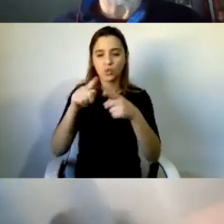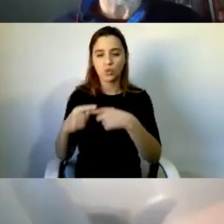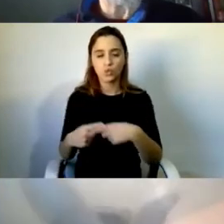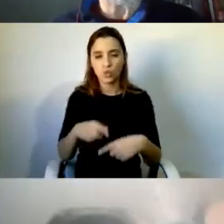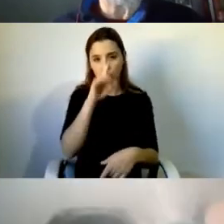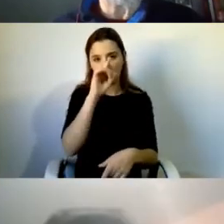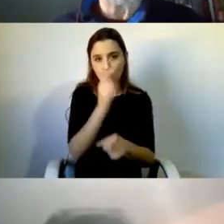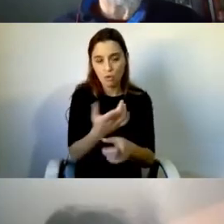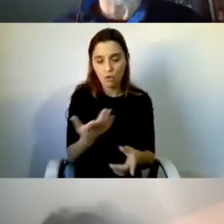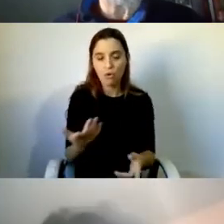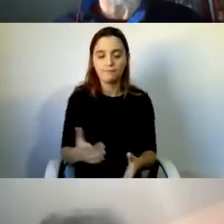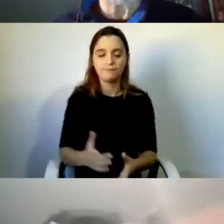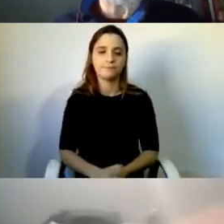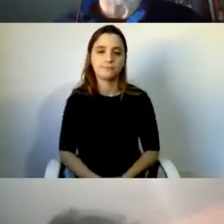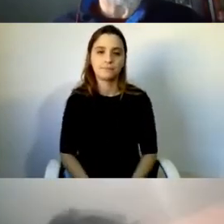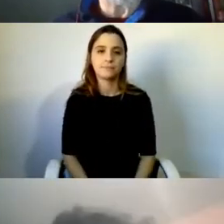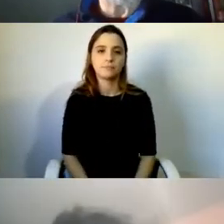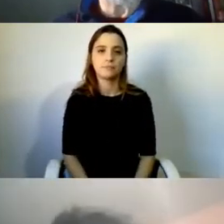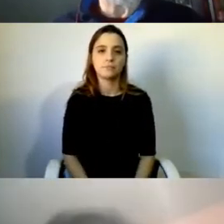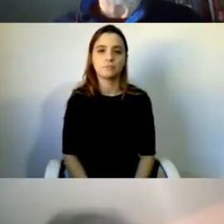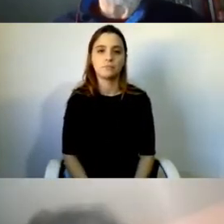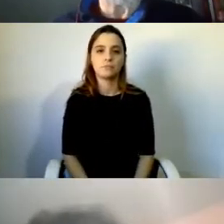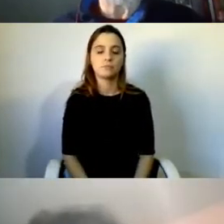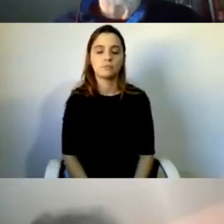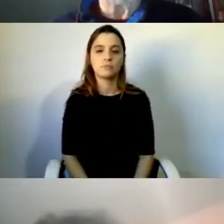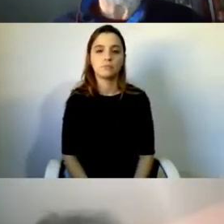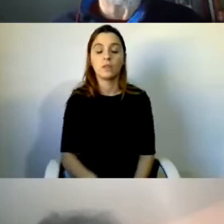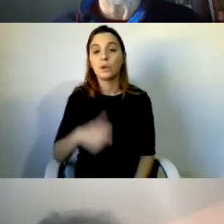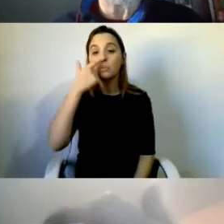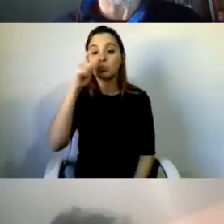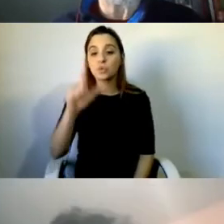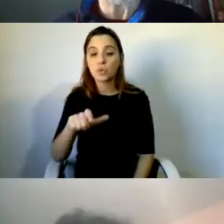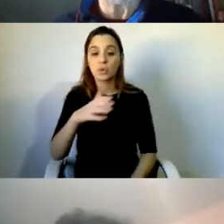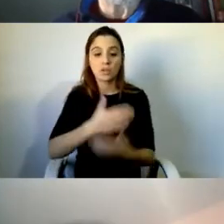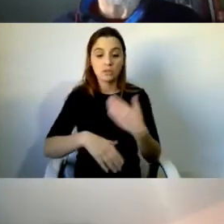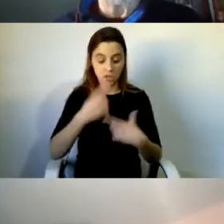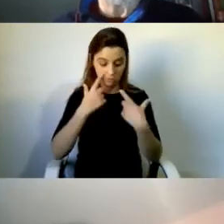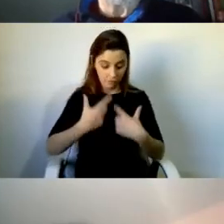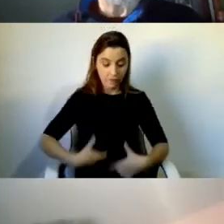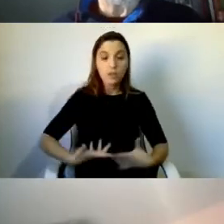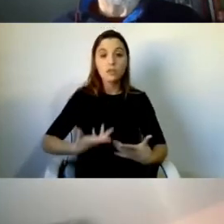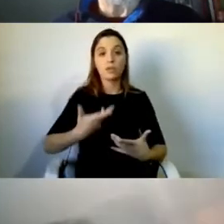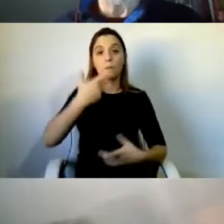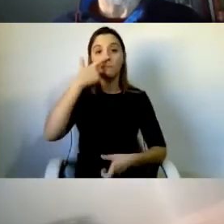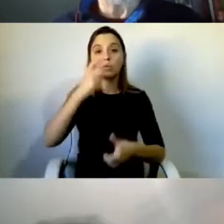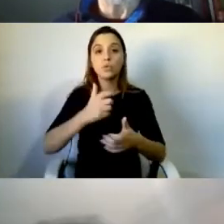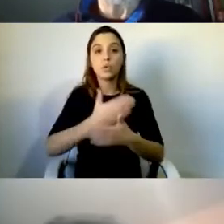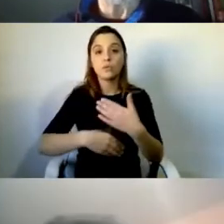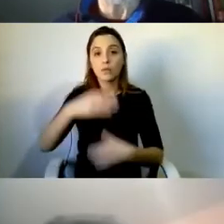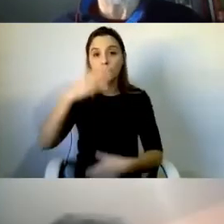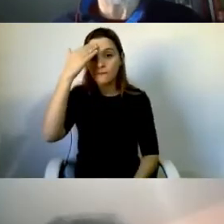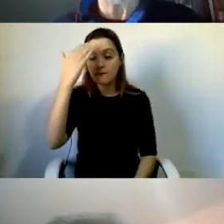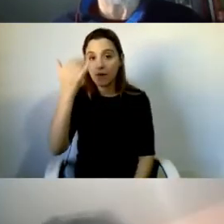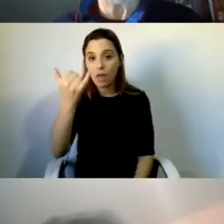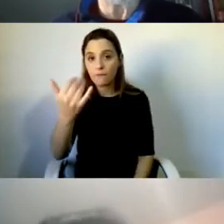both physical, intellectual disabilities, maybe hearing,